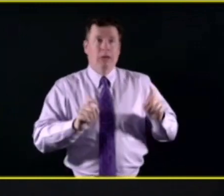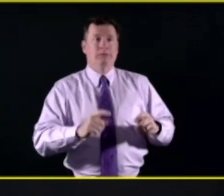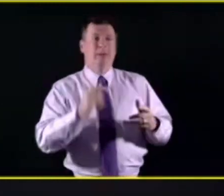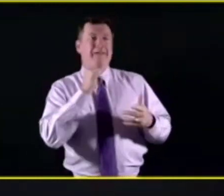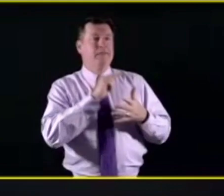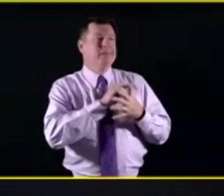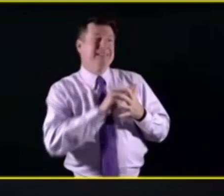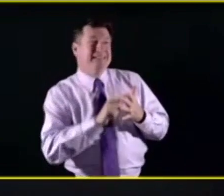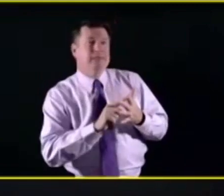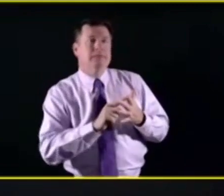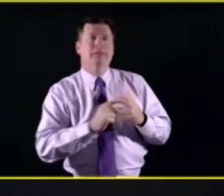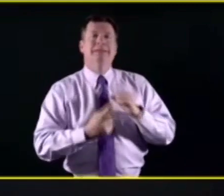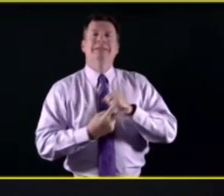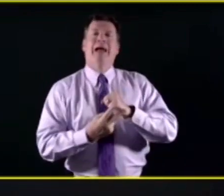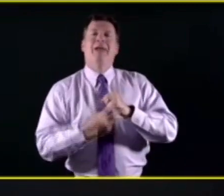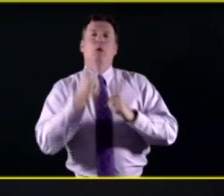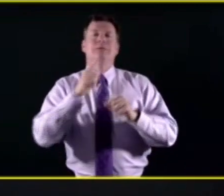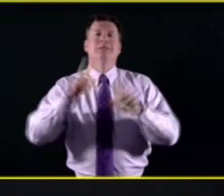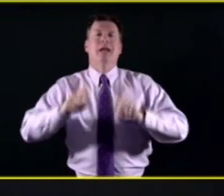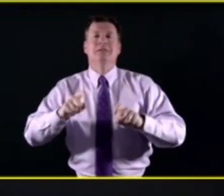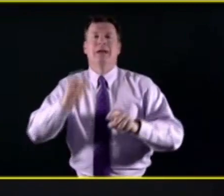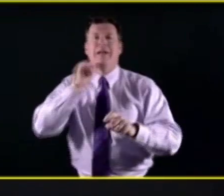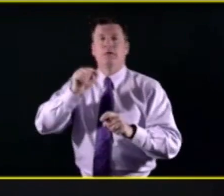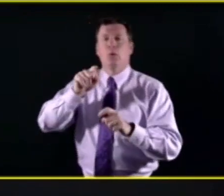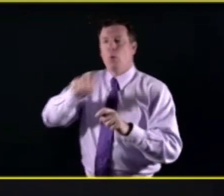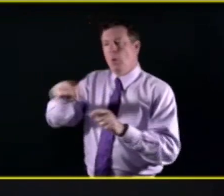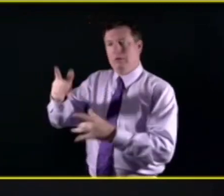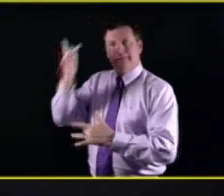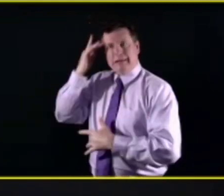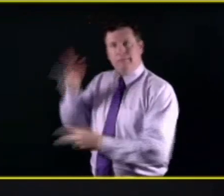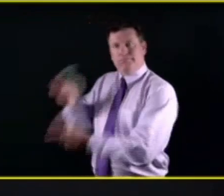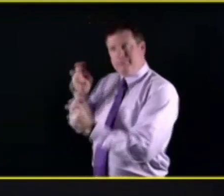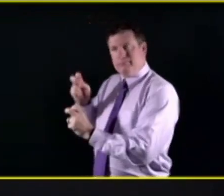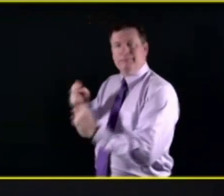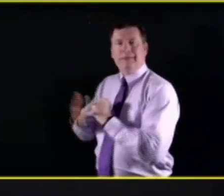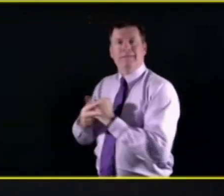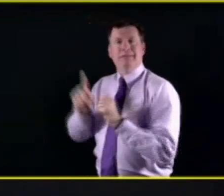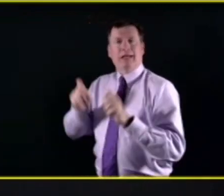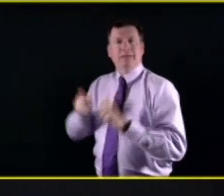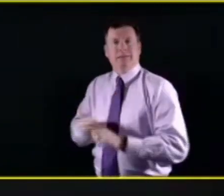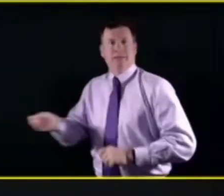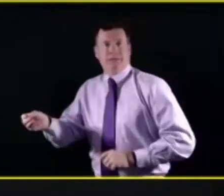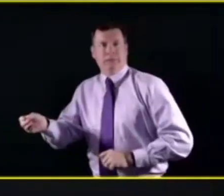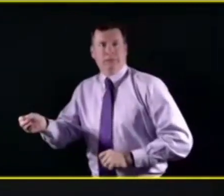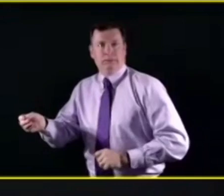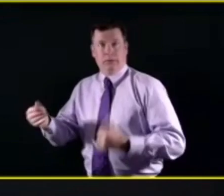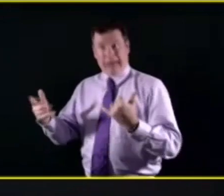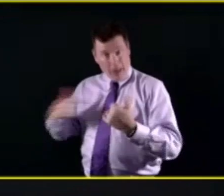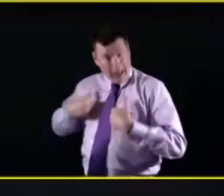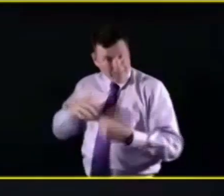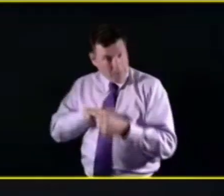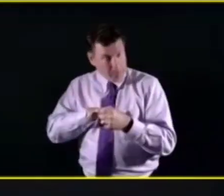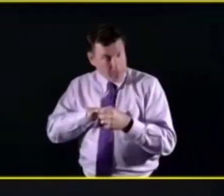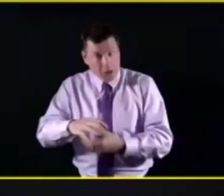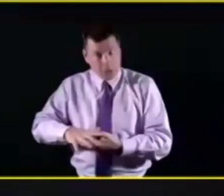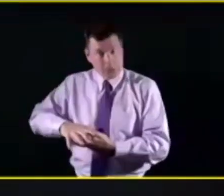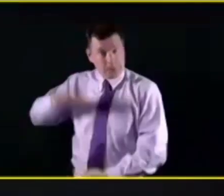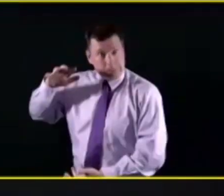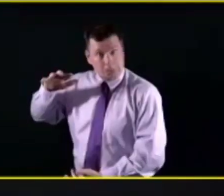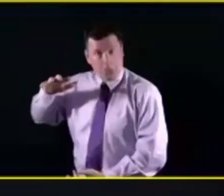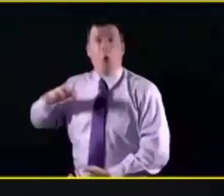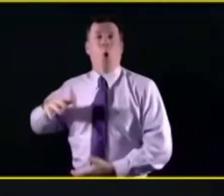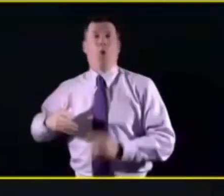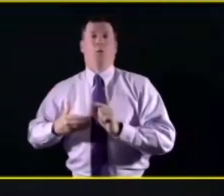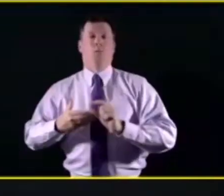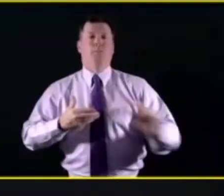the testing done. All you need to do is contact your healthcare provider. And likewise, at MCC, we want to encourage people, again, in